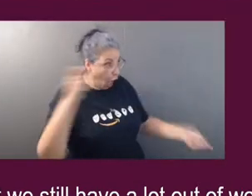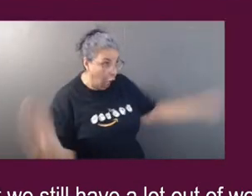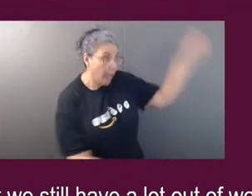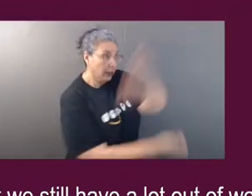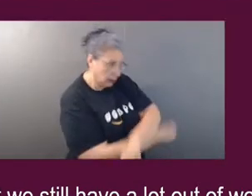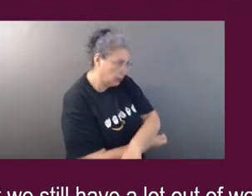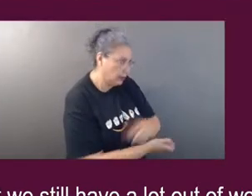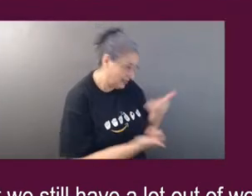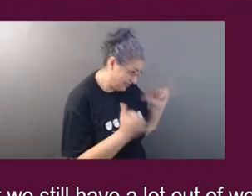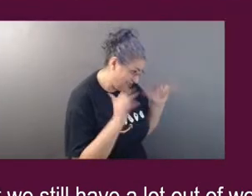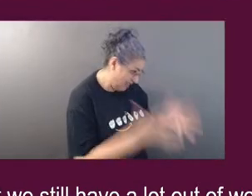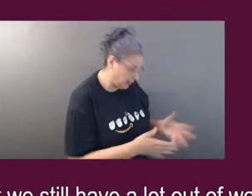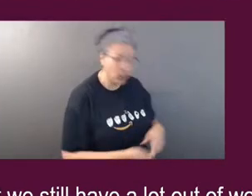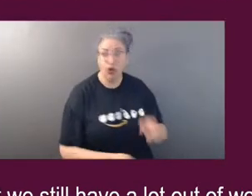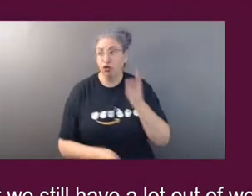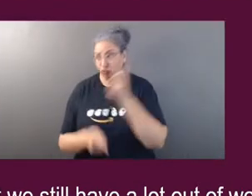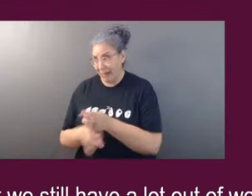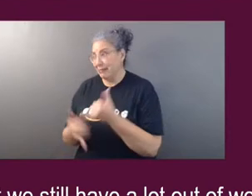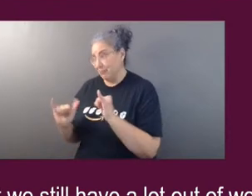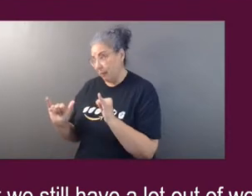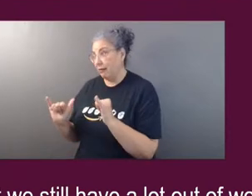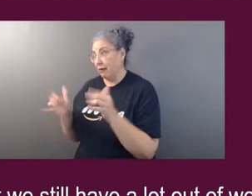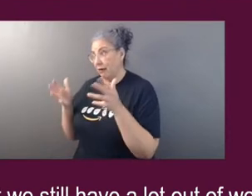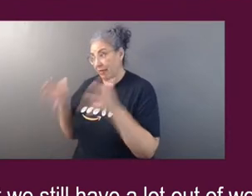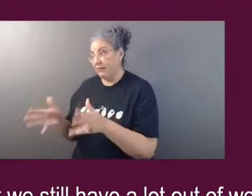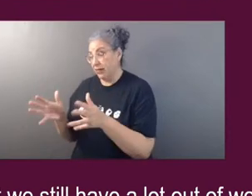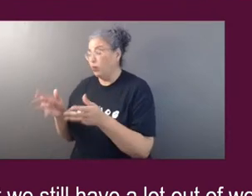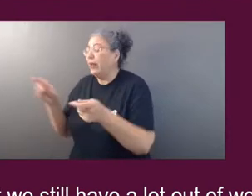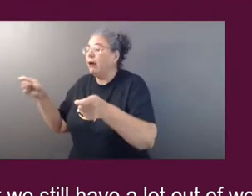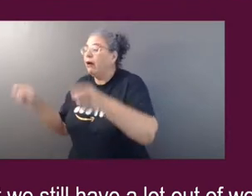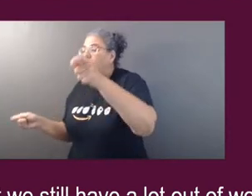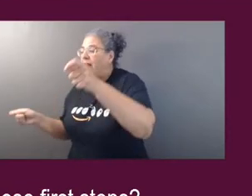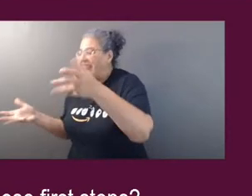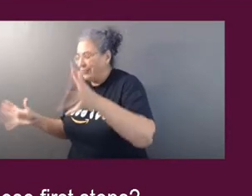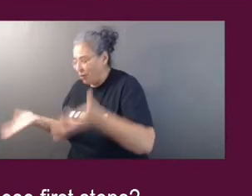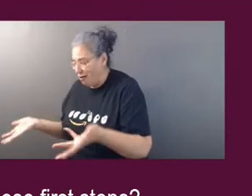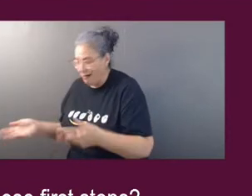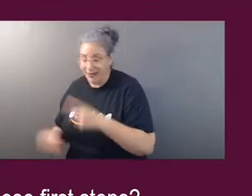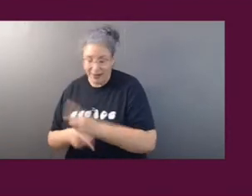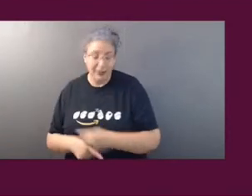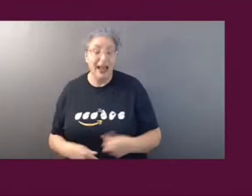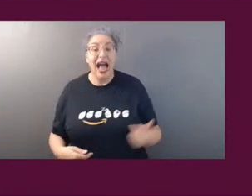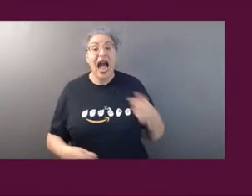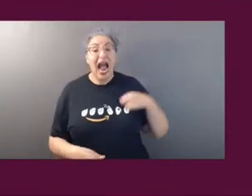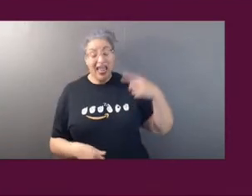So from your lens, what are some of those first steps?